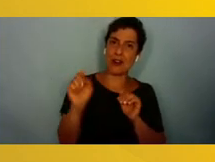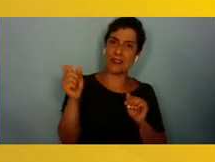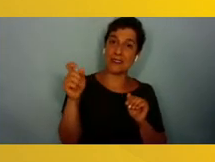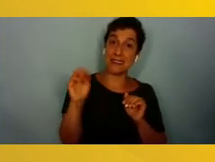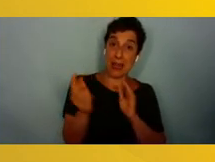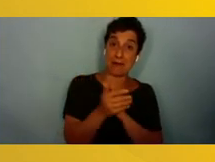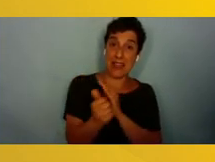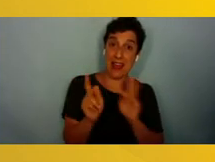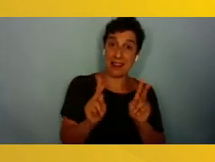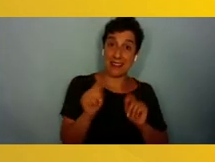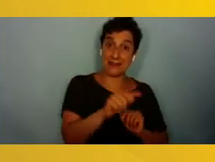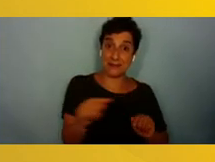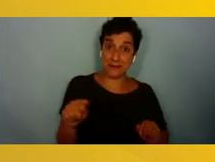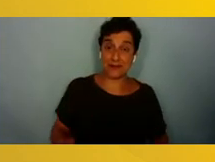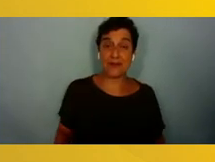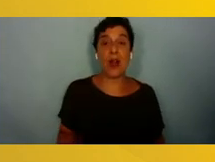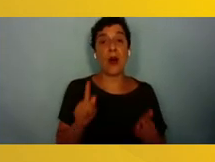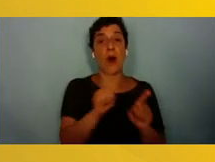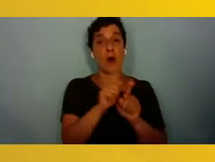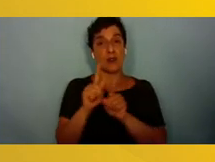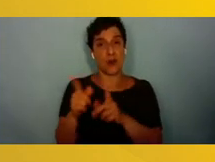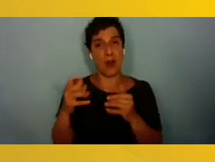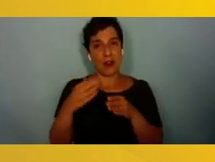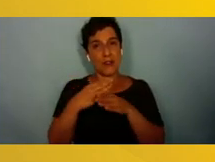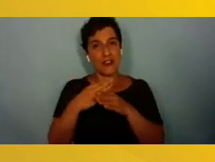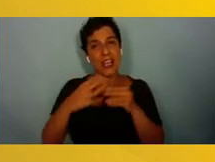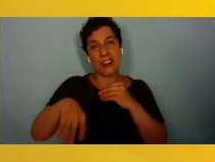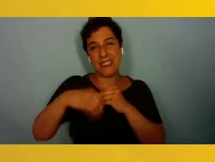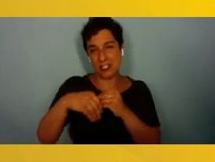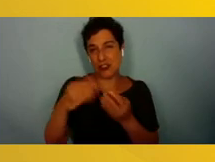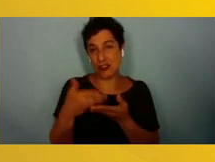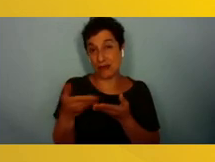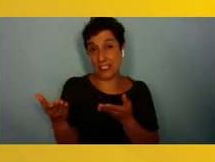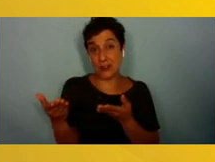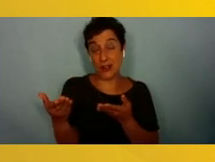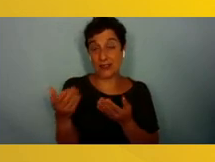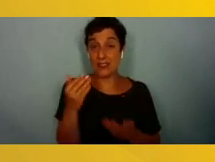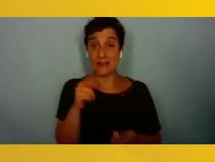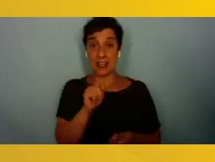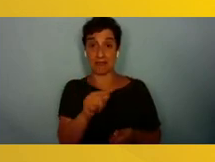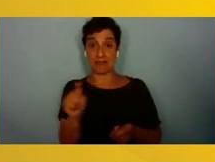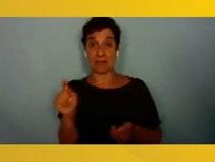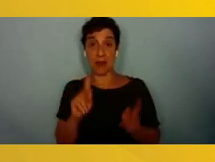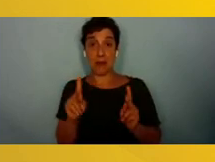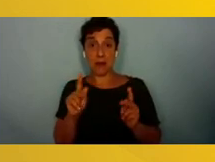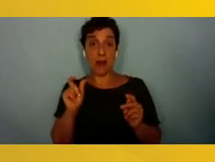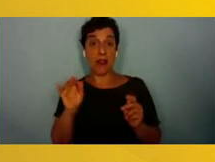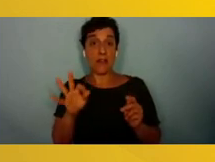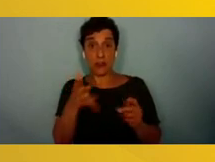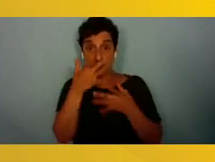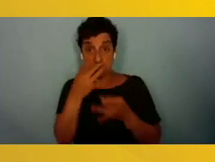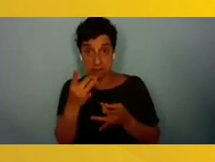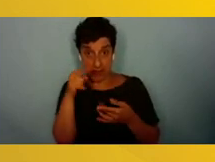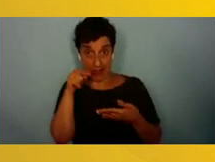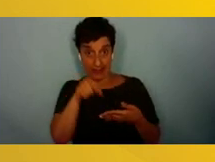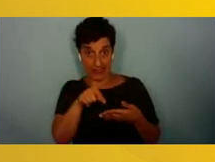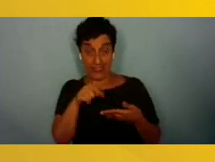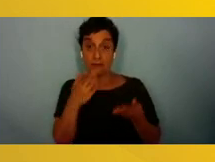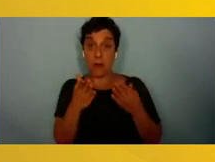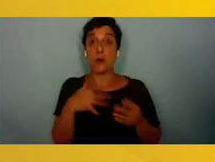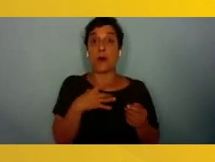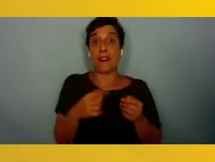I also just wanted to share some additional resources that people, if you like this resource, you might like some